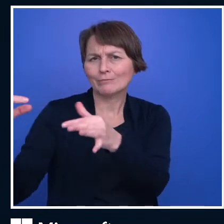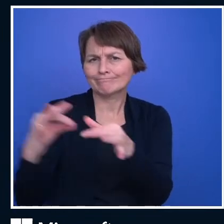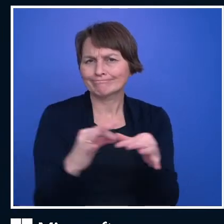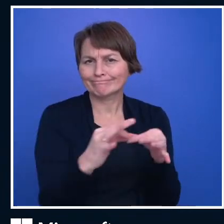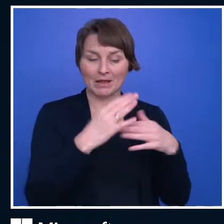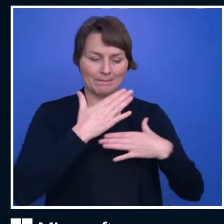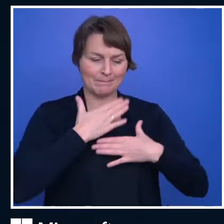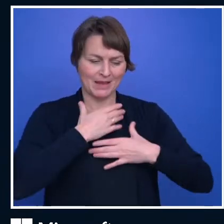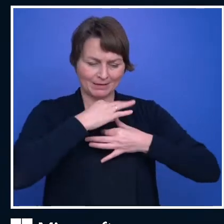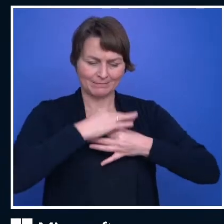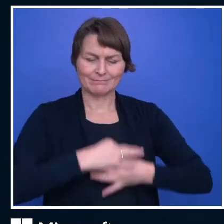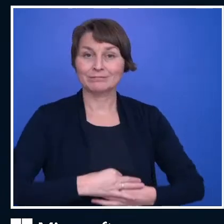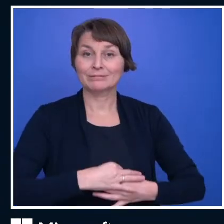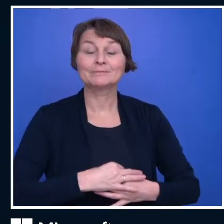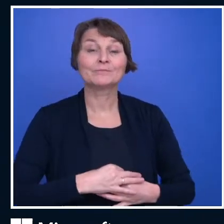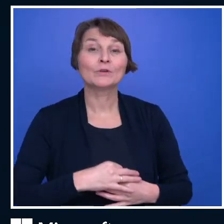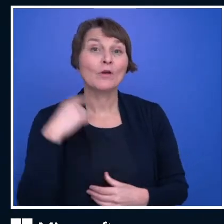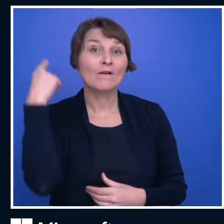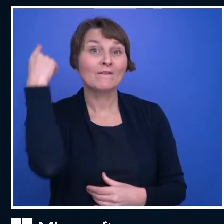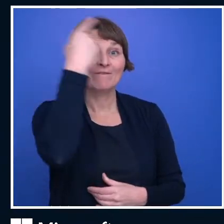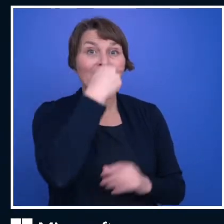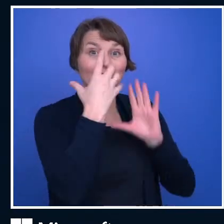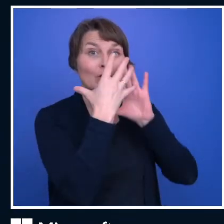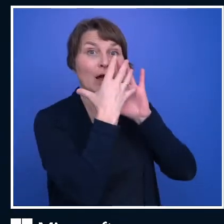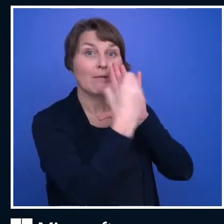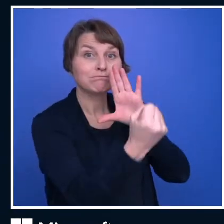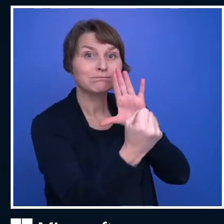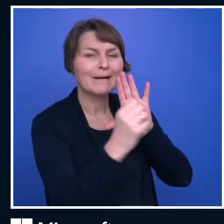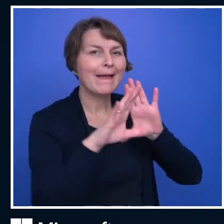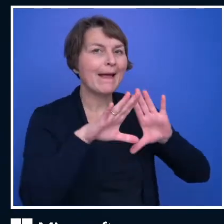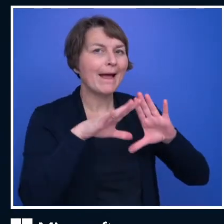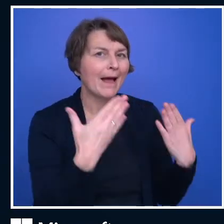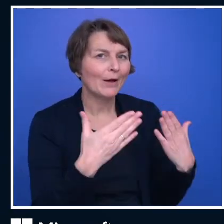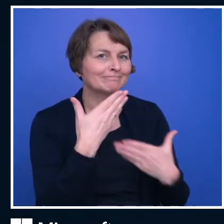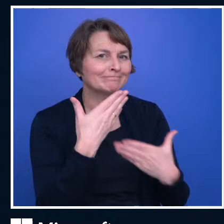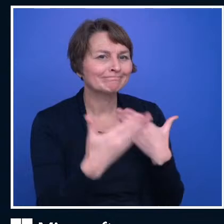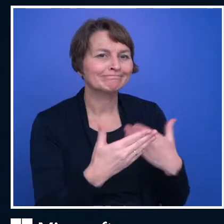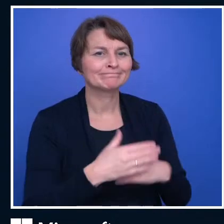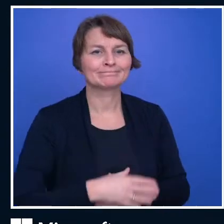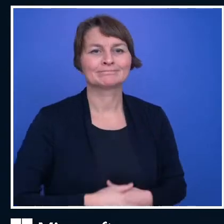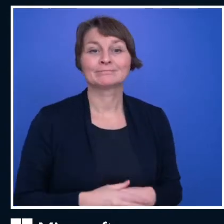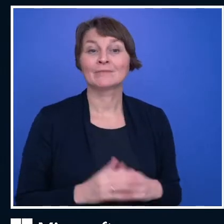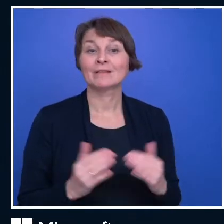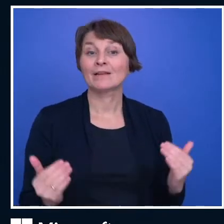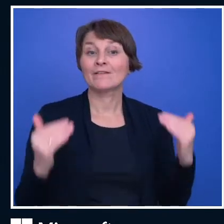used. Fairness, the gadgets, and some resources.